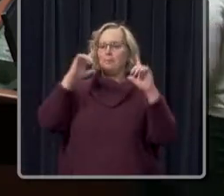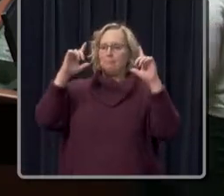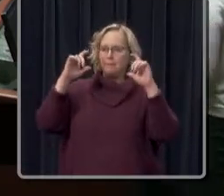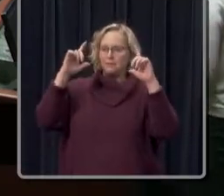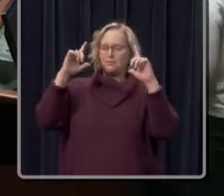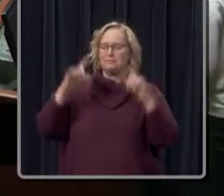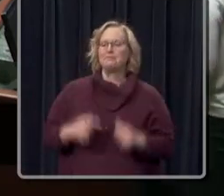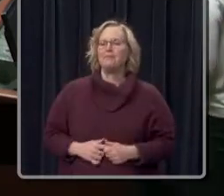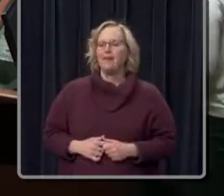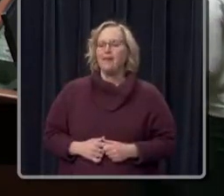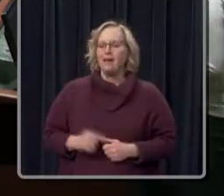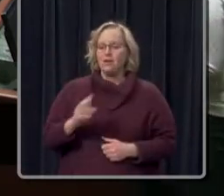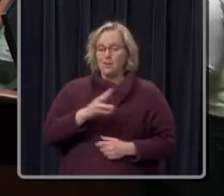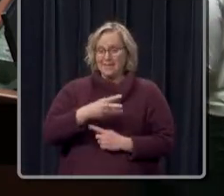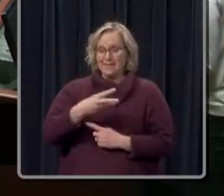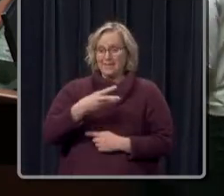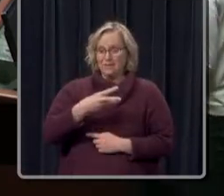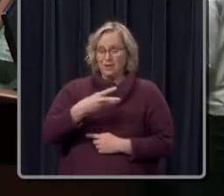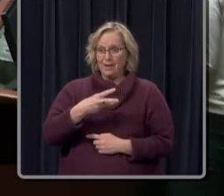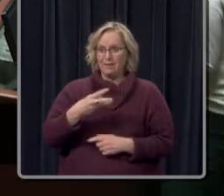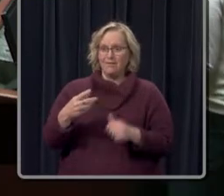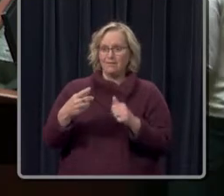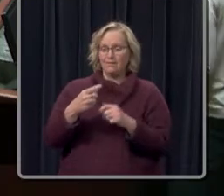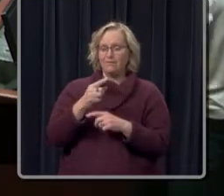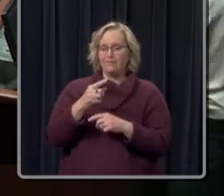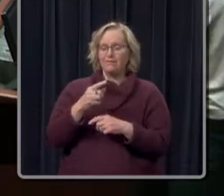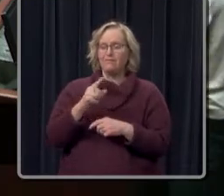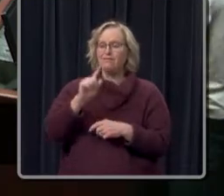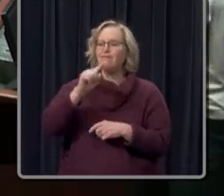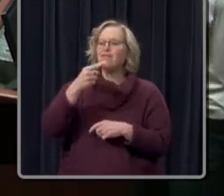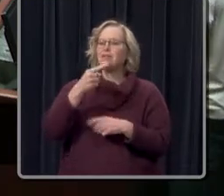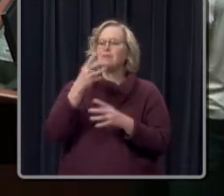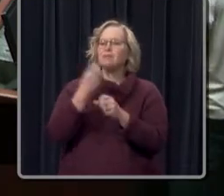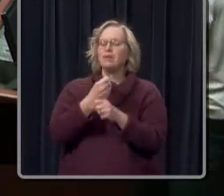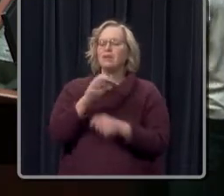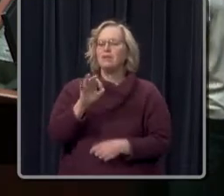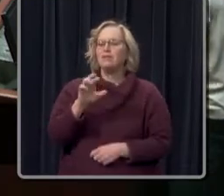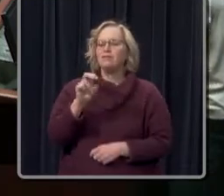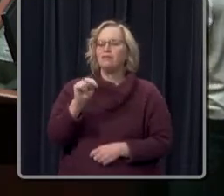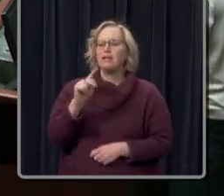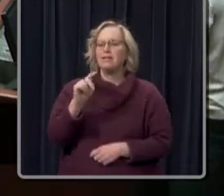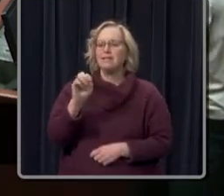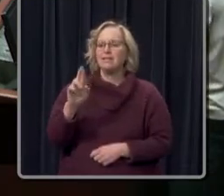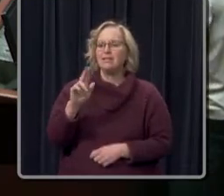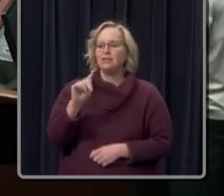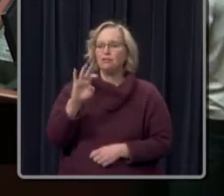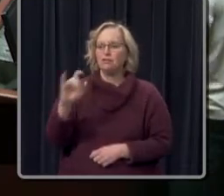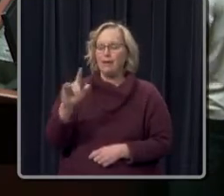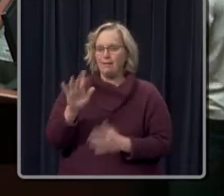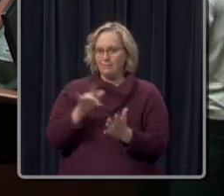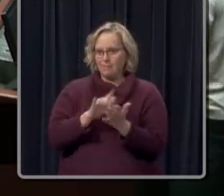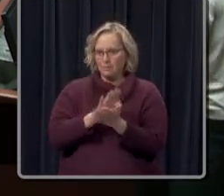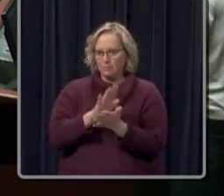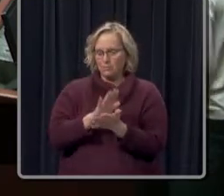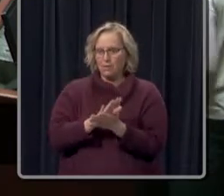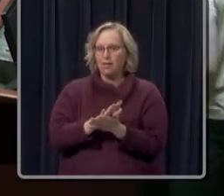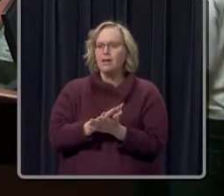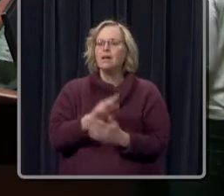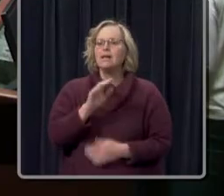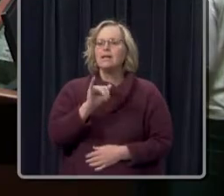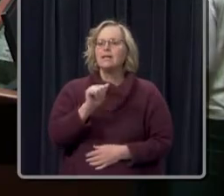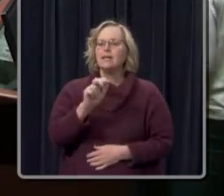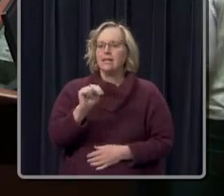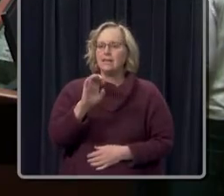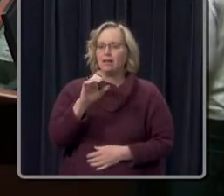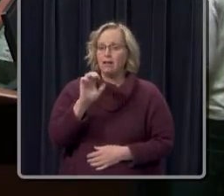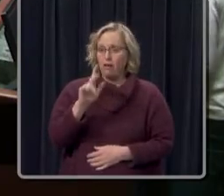So at the 6th grade level, our first place winners are from Frontier Trail Middle School, and that includes Ian